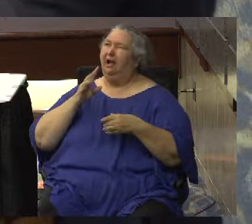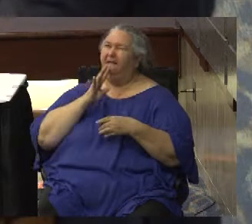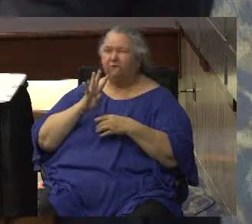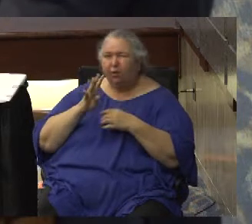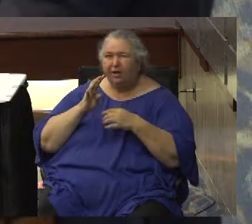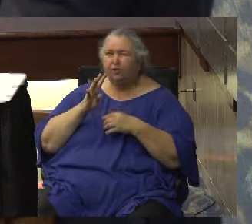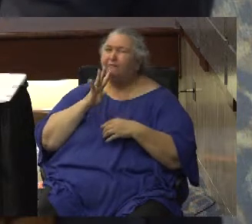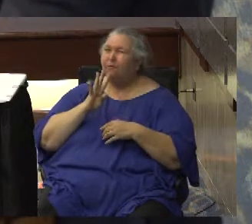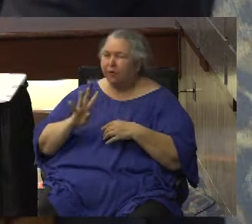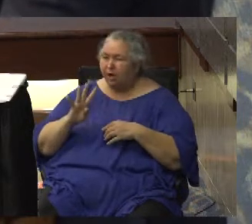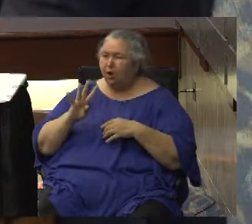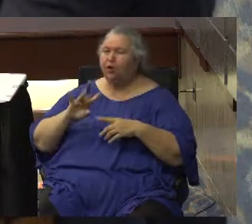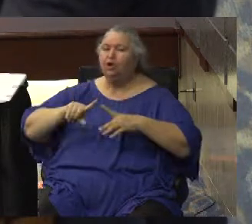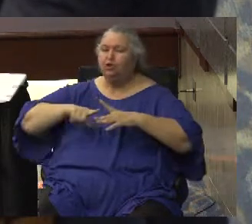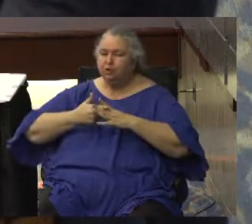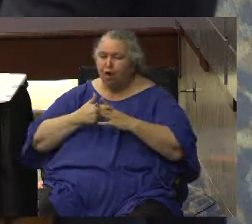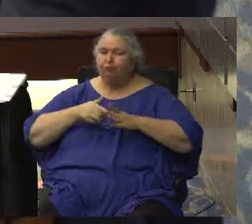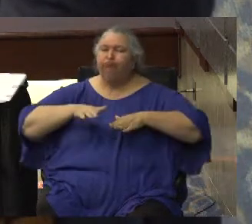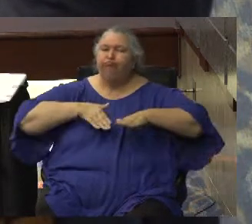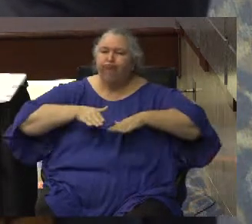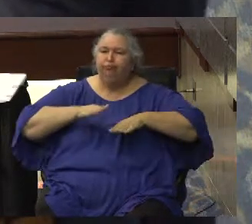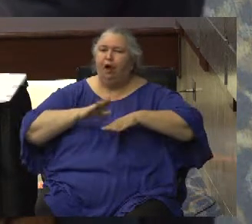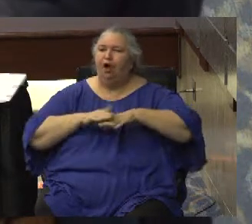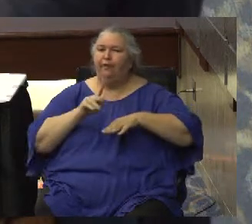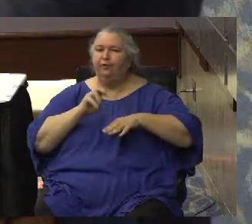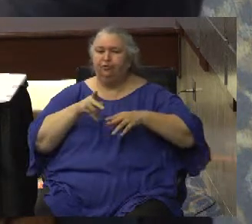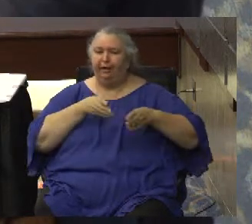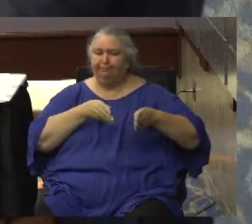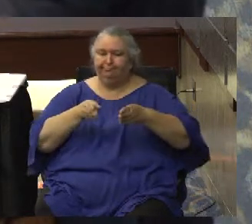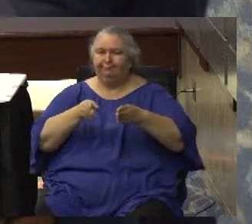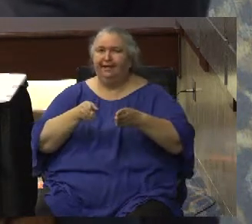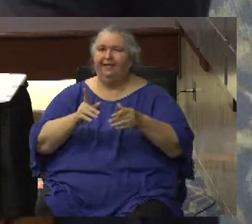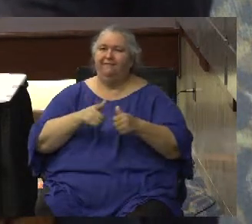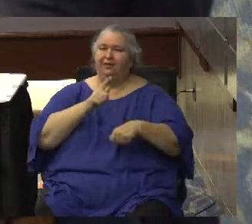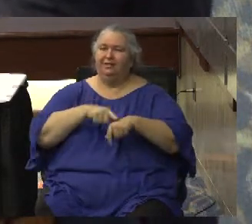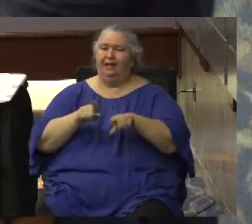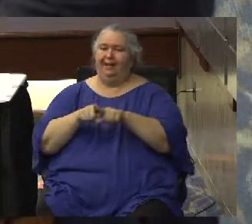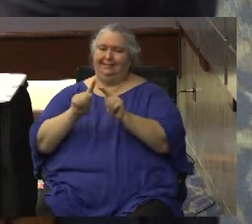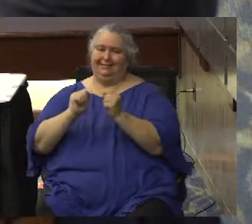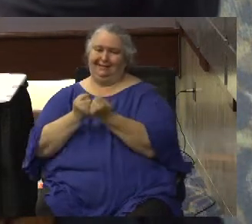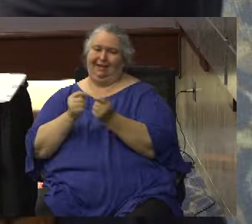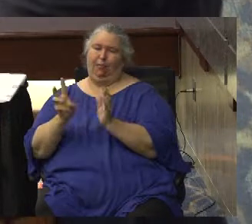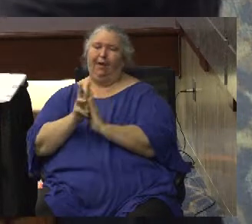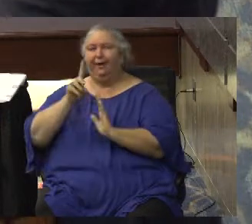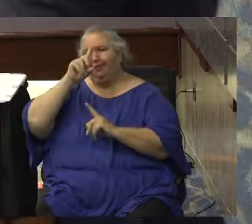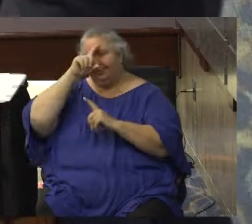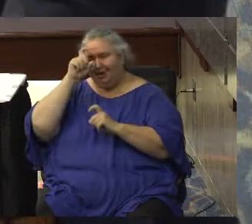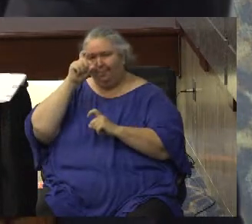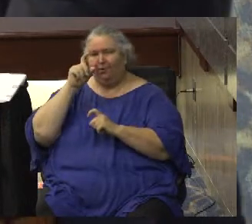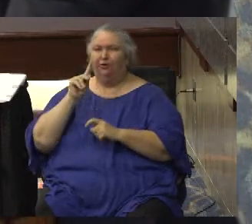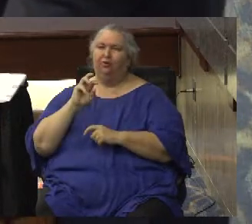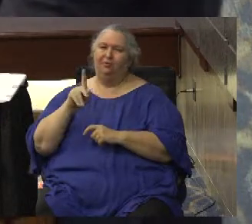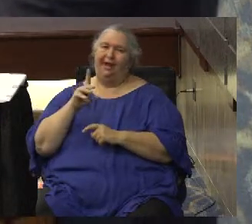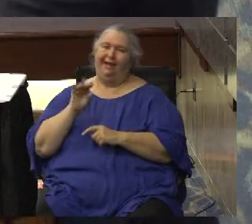years old when he stepped foot on the track for the first time as part of the Team Waco Summer Track and Field Program.